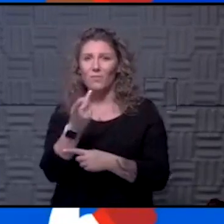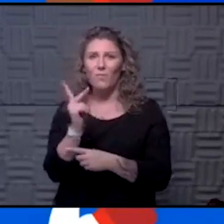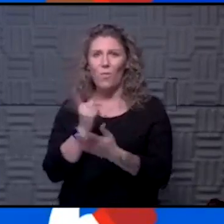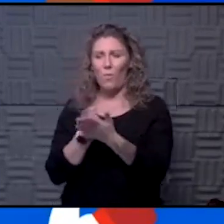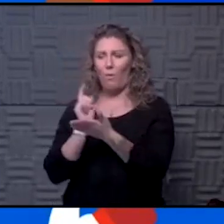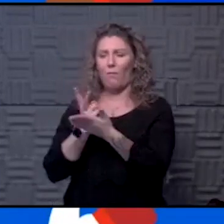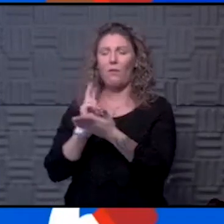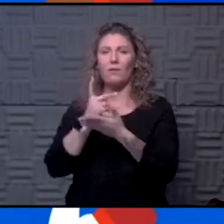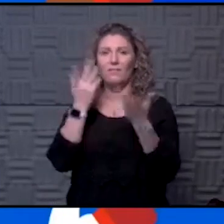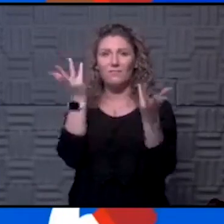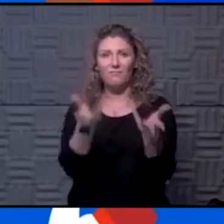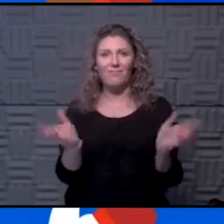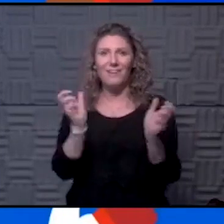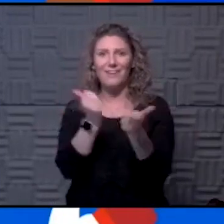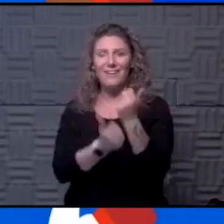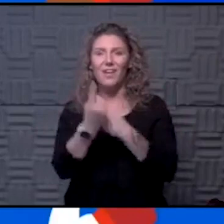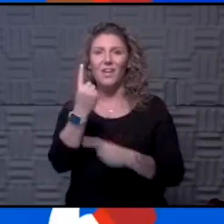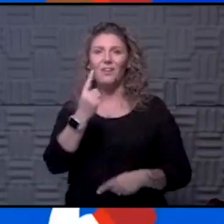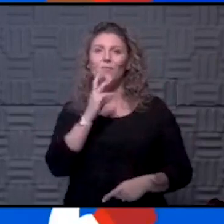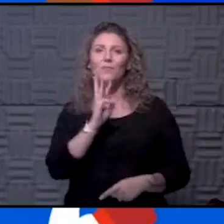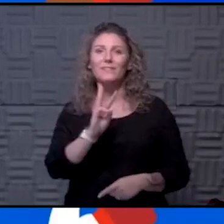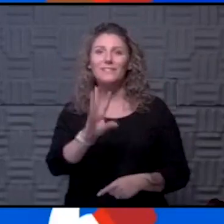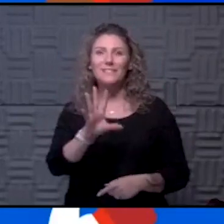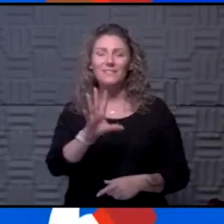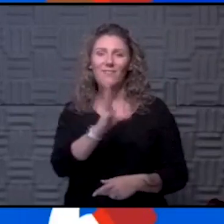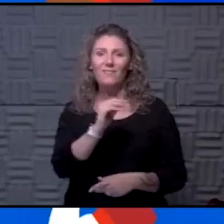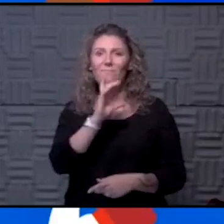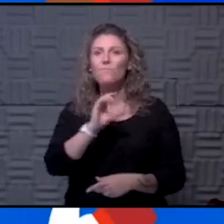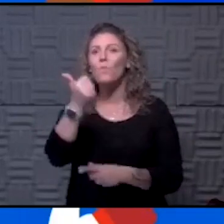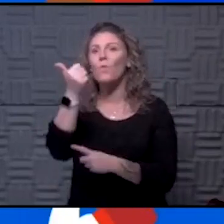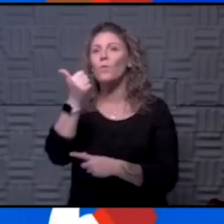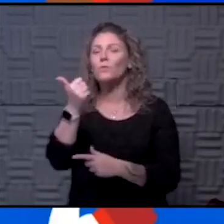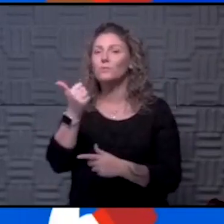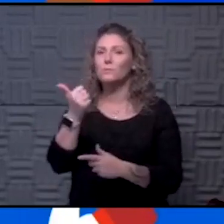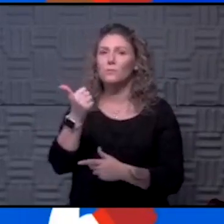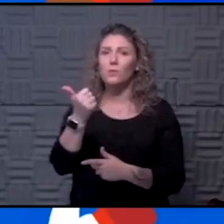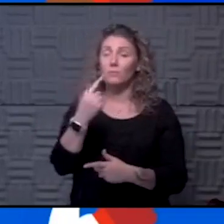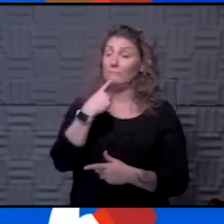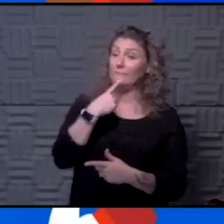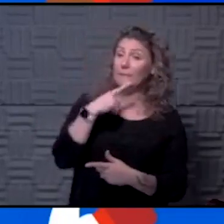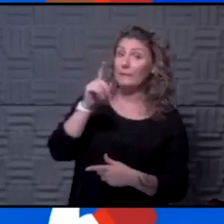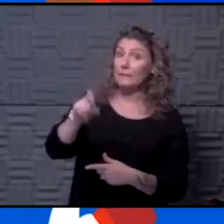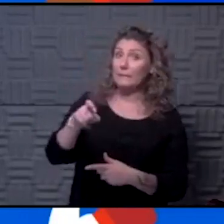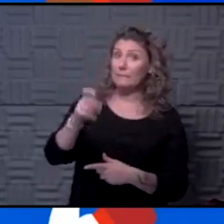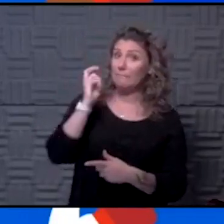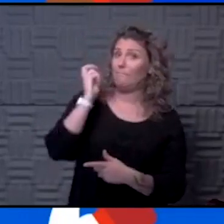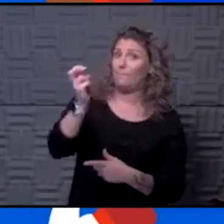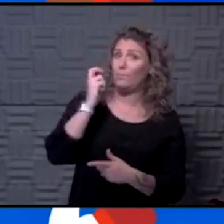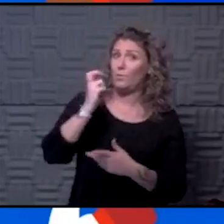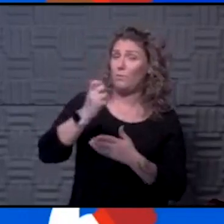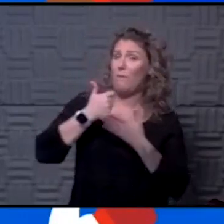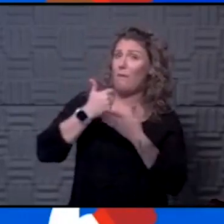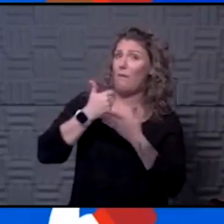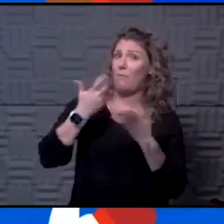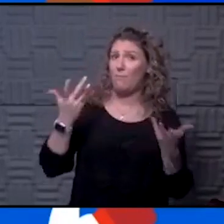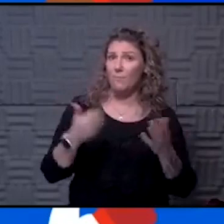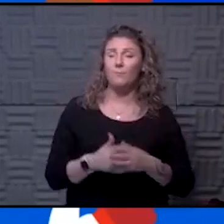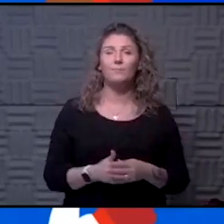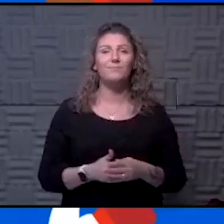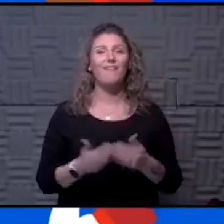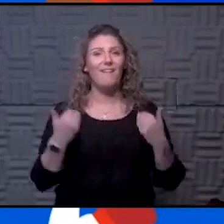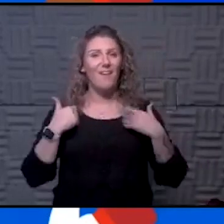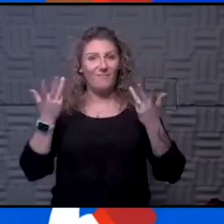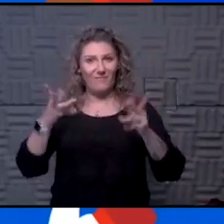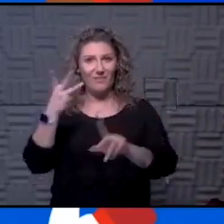finished everyone that is 65 plus that indicated that they needed transportation help. We had